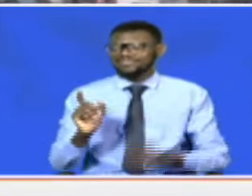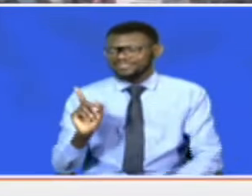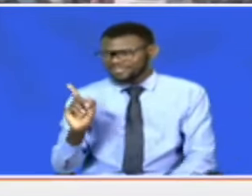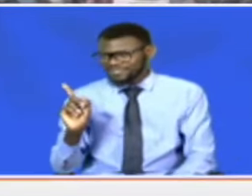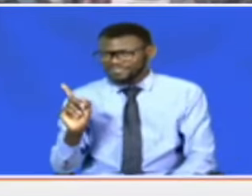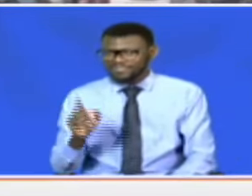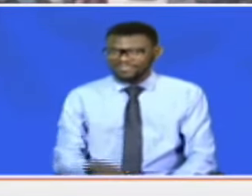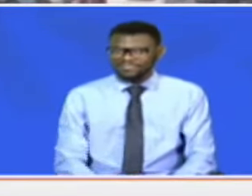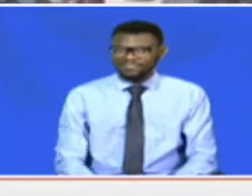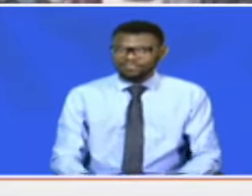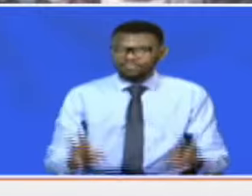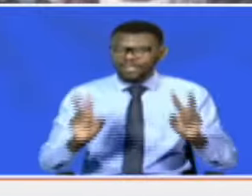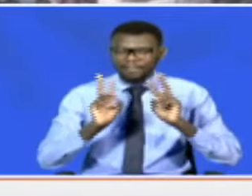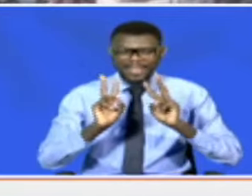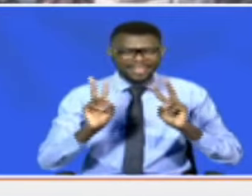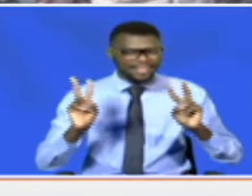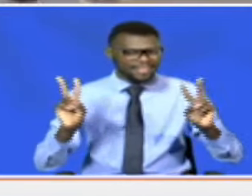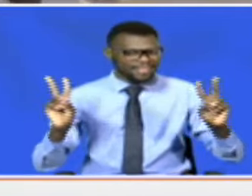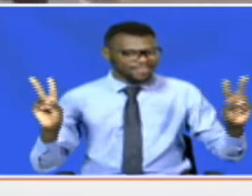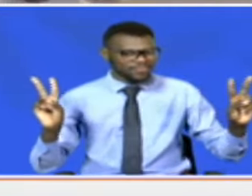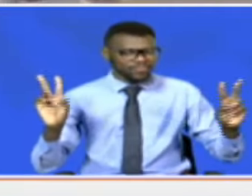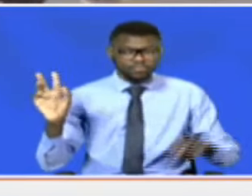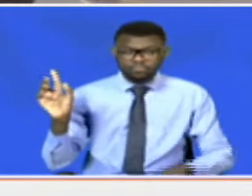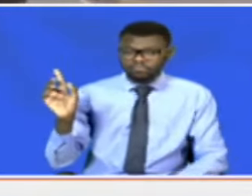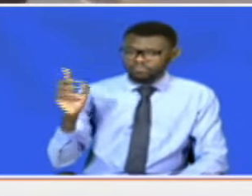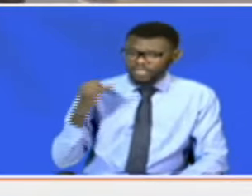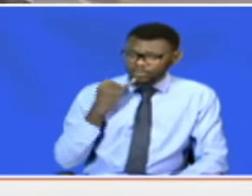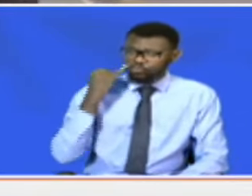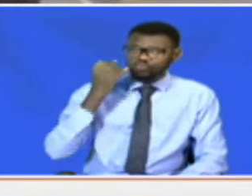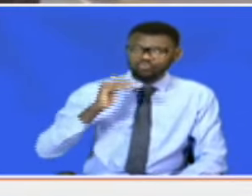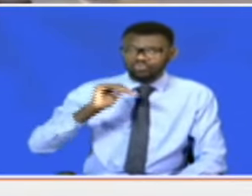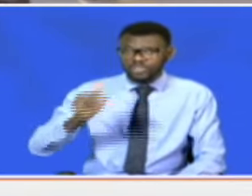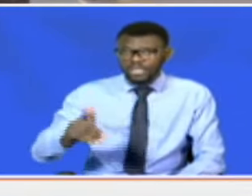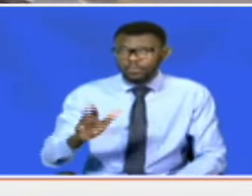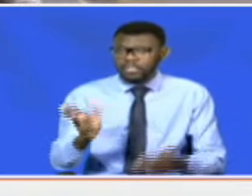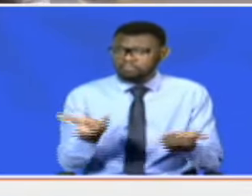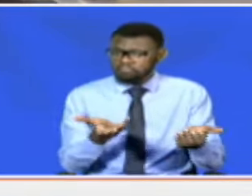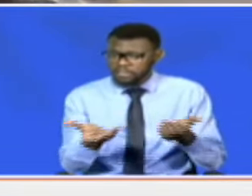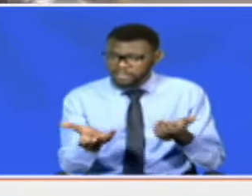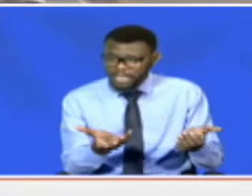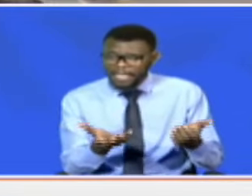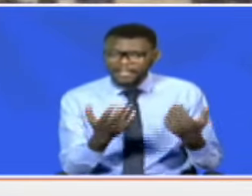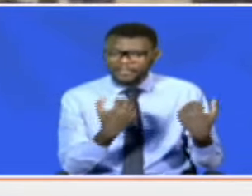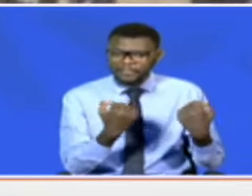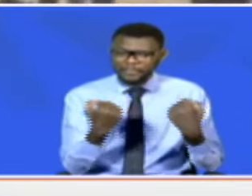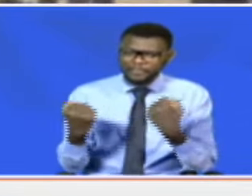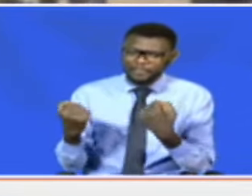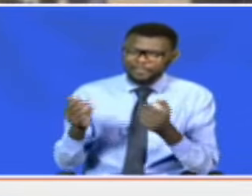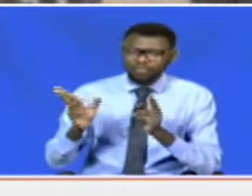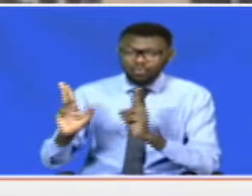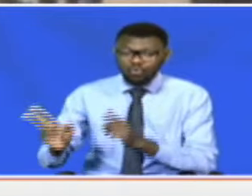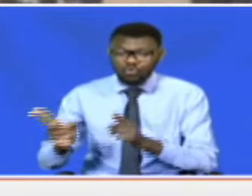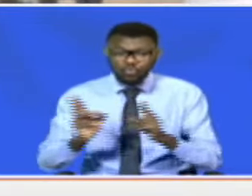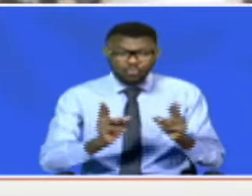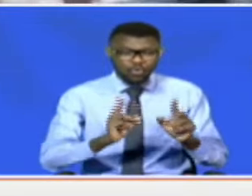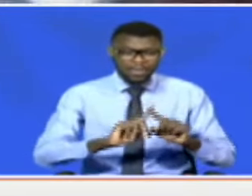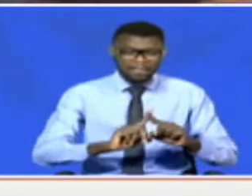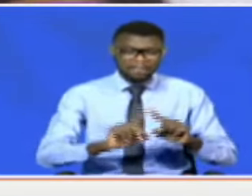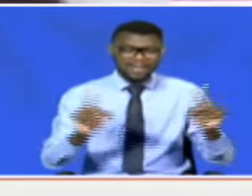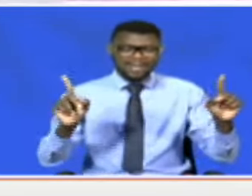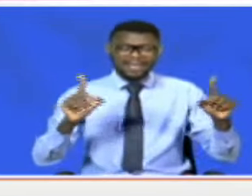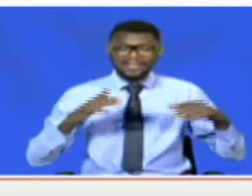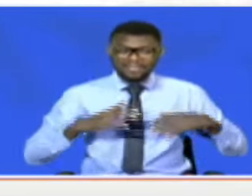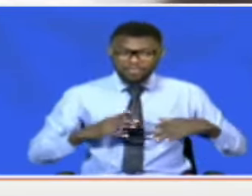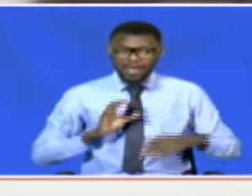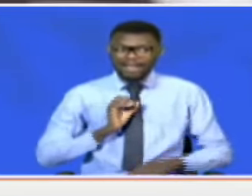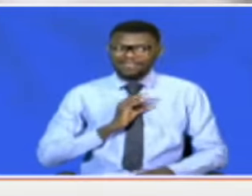Peace and calmness ruled Nakuru City on Thursday, allowing businesses and transport to continue as normal amid fears of the anticipated